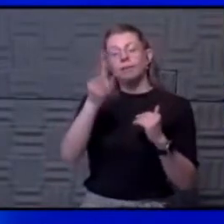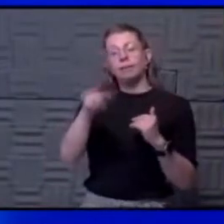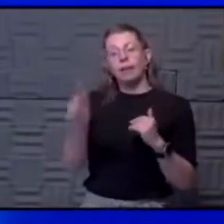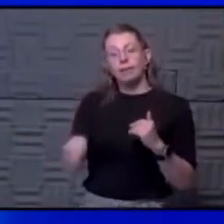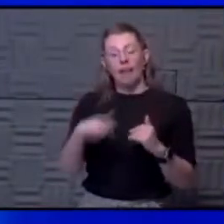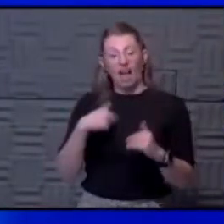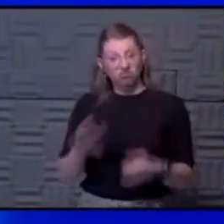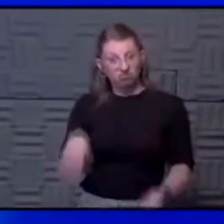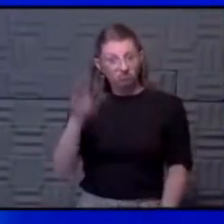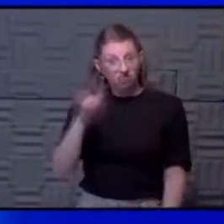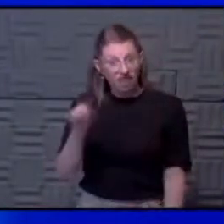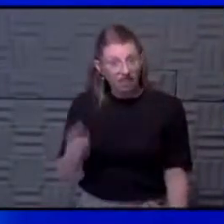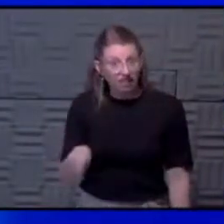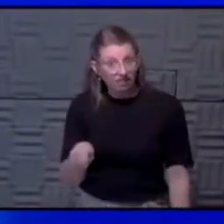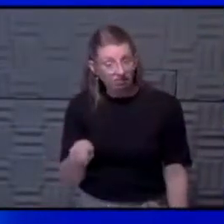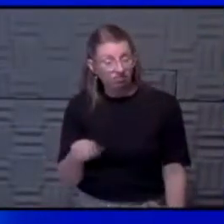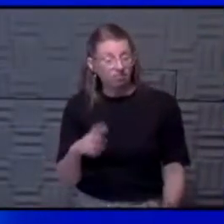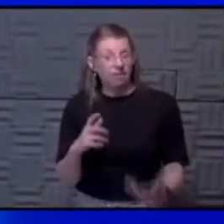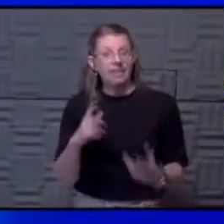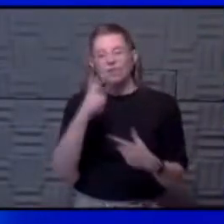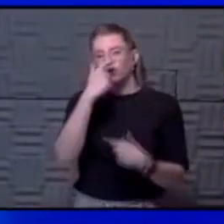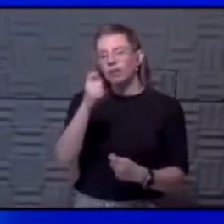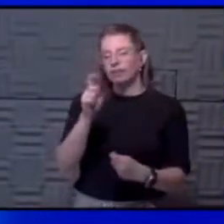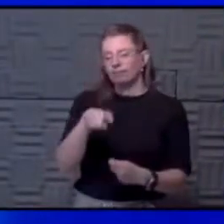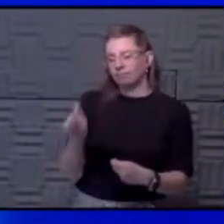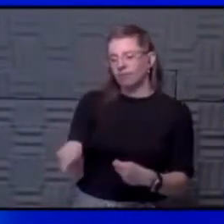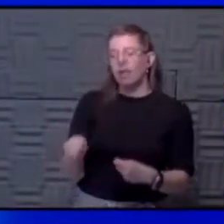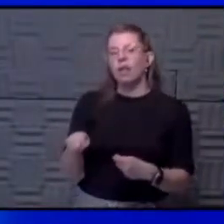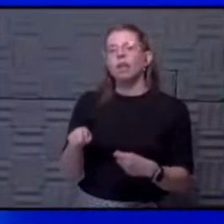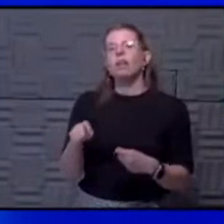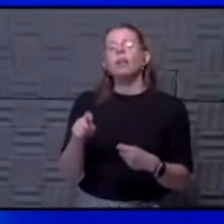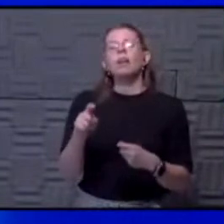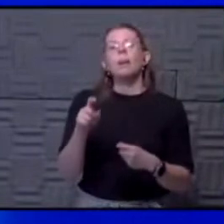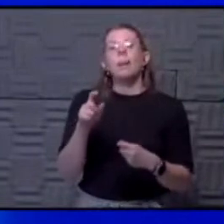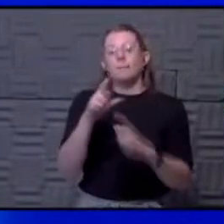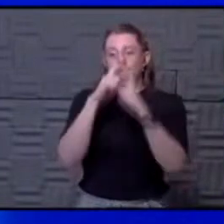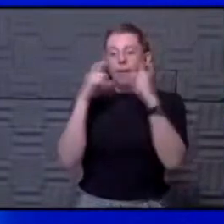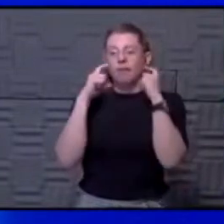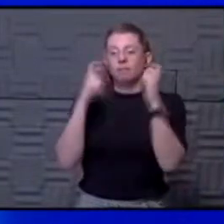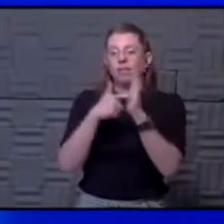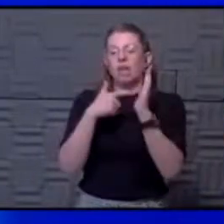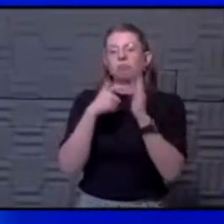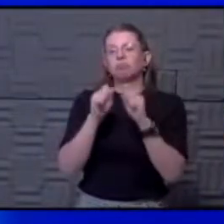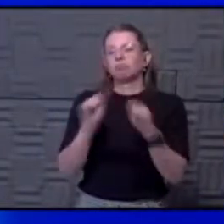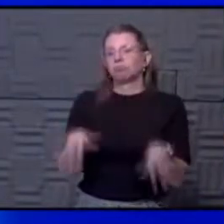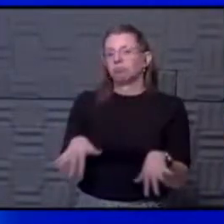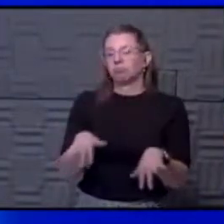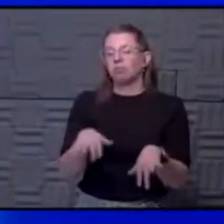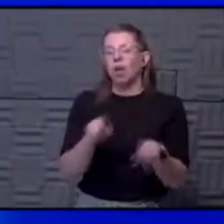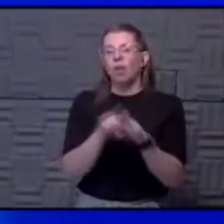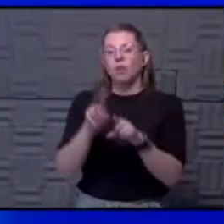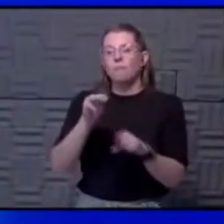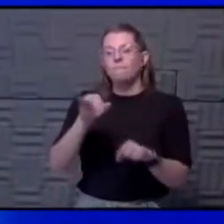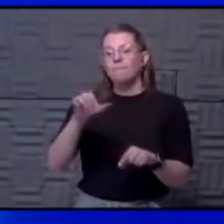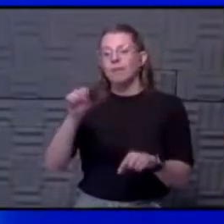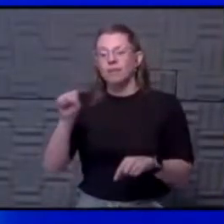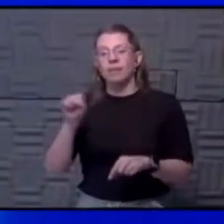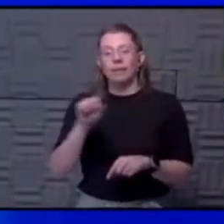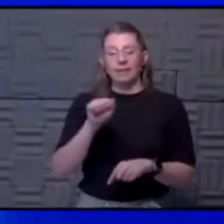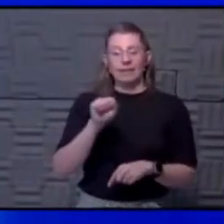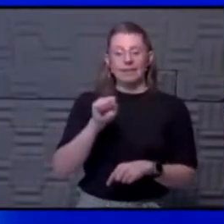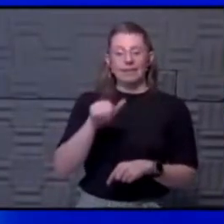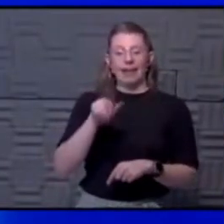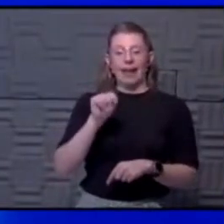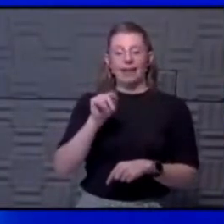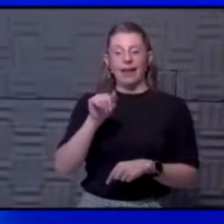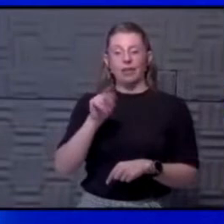Texas. It's interesting because the state of Texas lifted the mask mandate, as did Mississippi, but Houston, San Antonio, and Dallas did